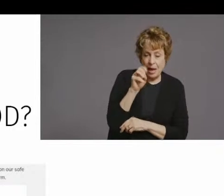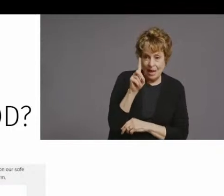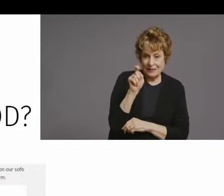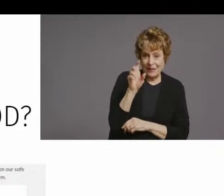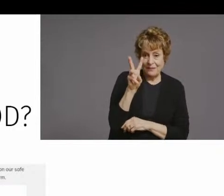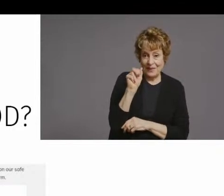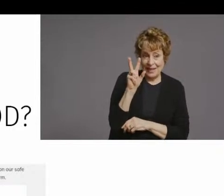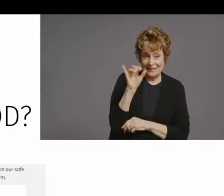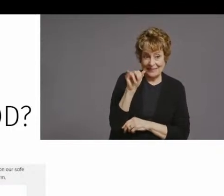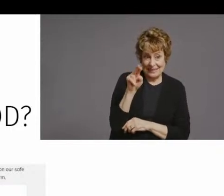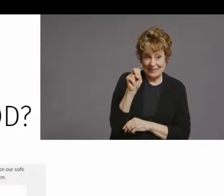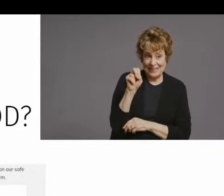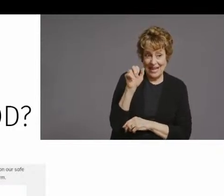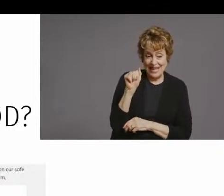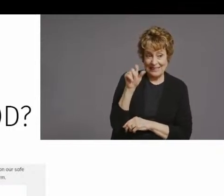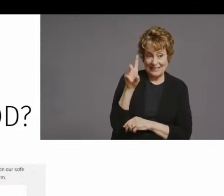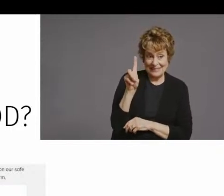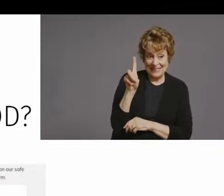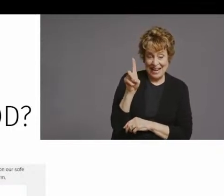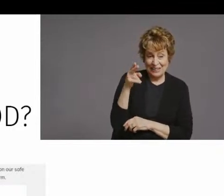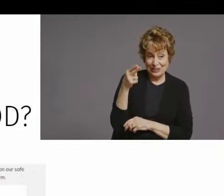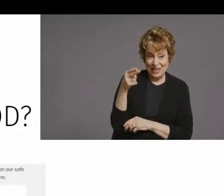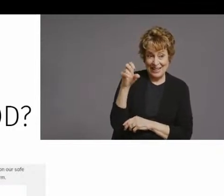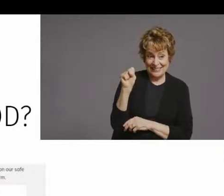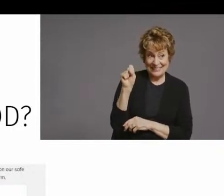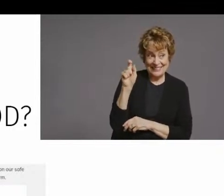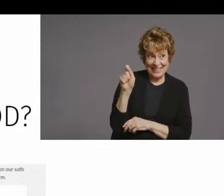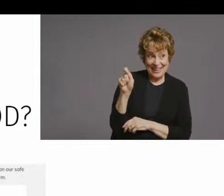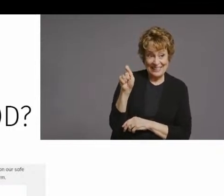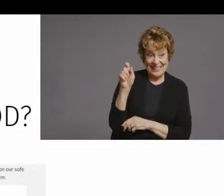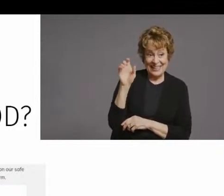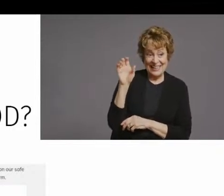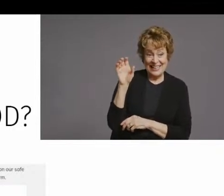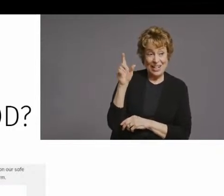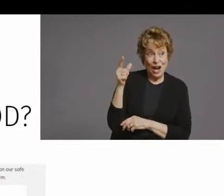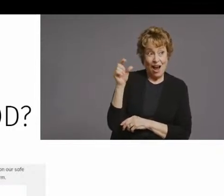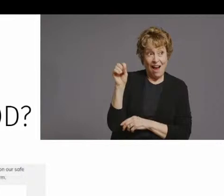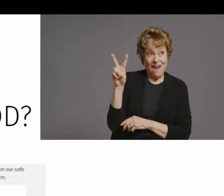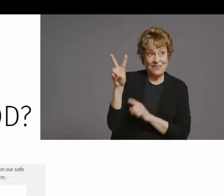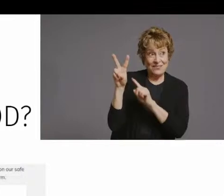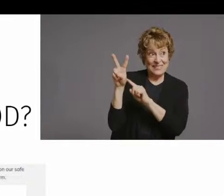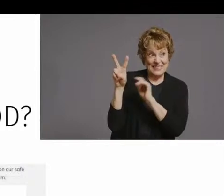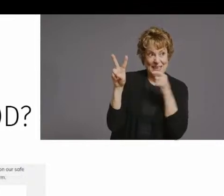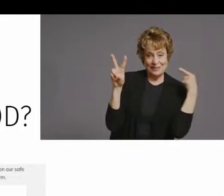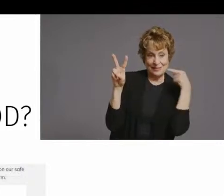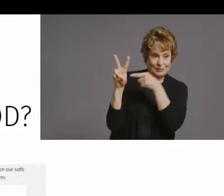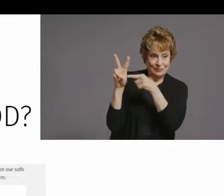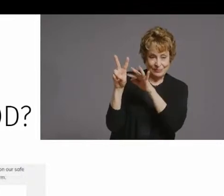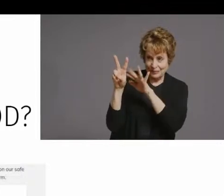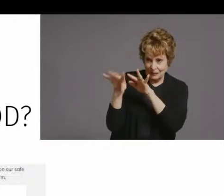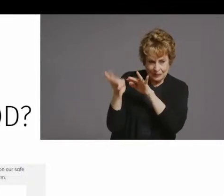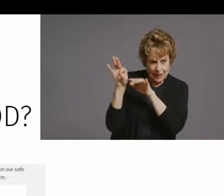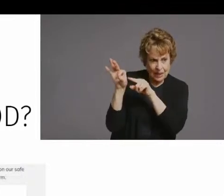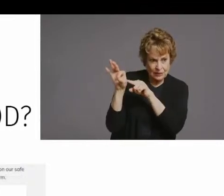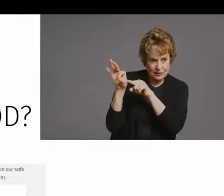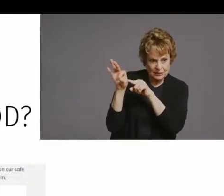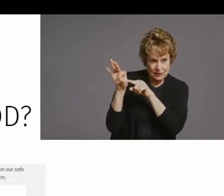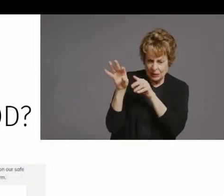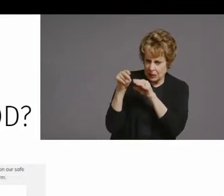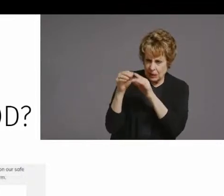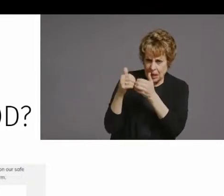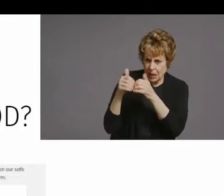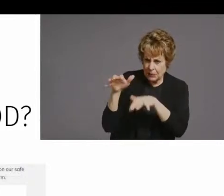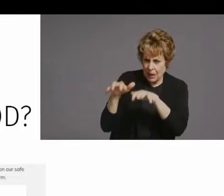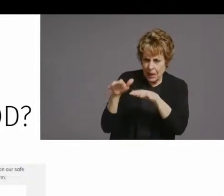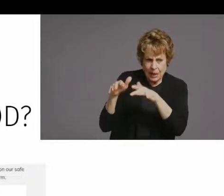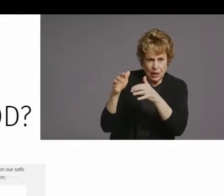podvaccine.easyDHS.gov. You can go in there and schedule an appointment. If you need help learning how to register and or how to make